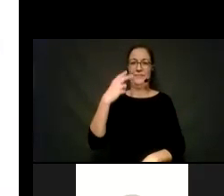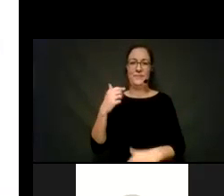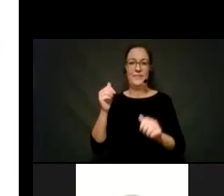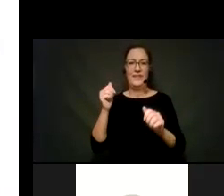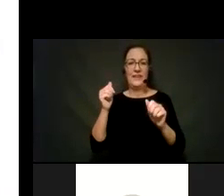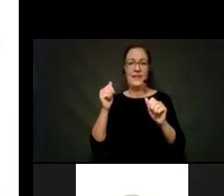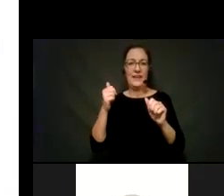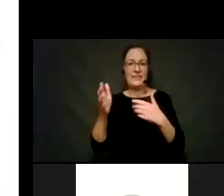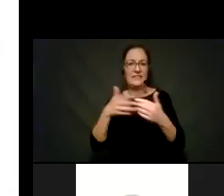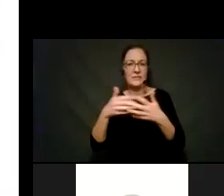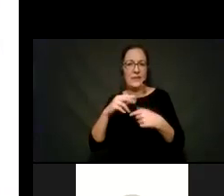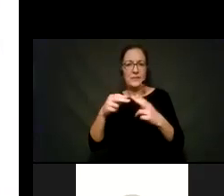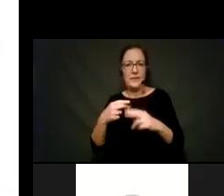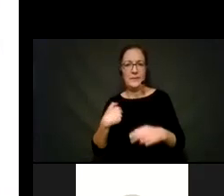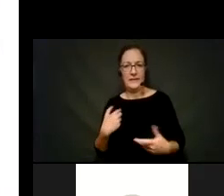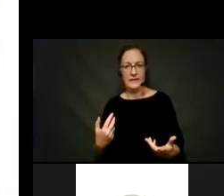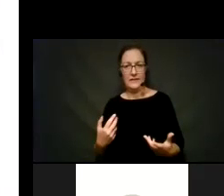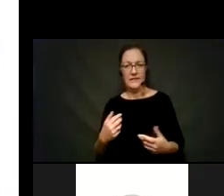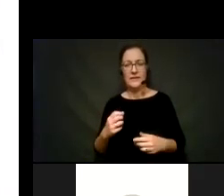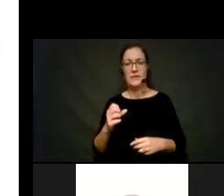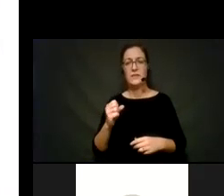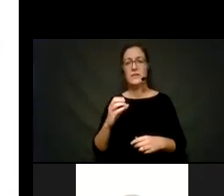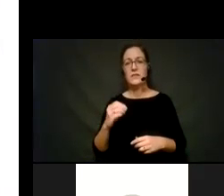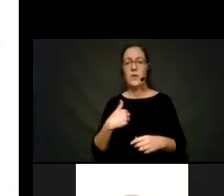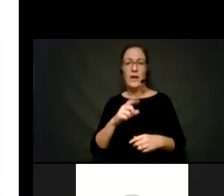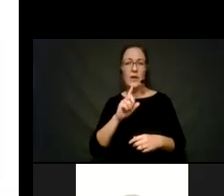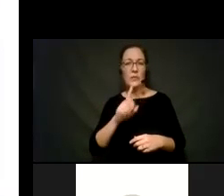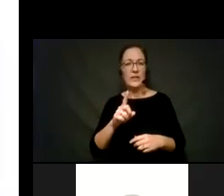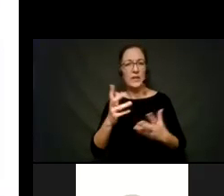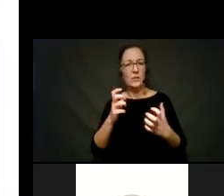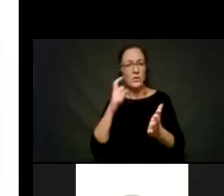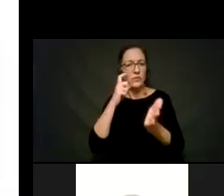and for other folks who are echoing those concerns as well.